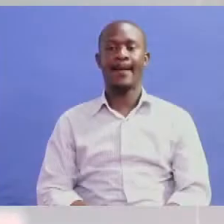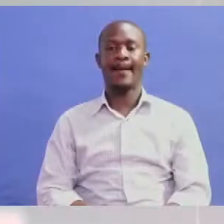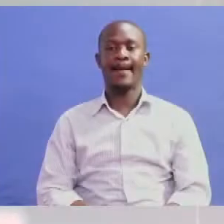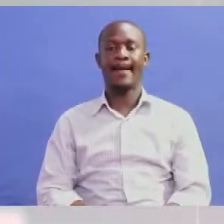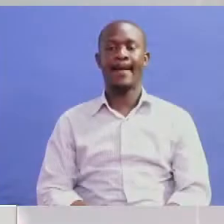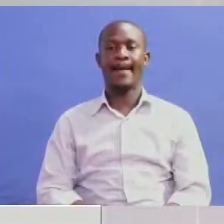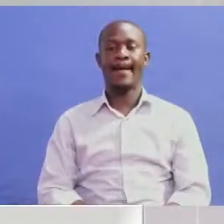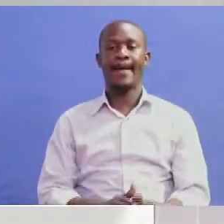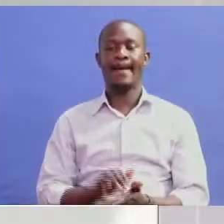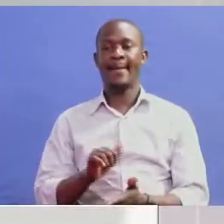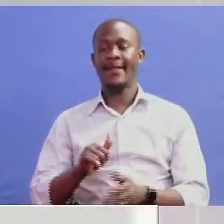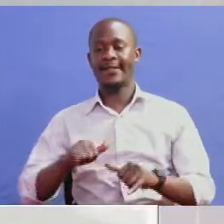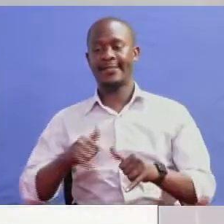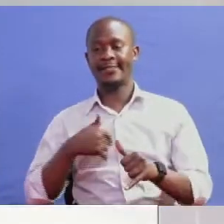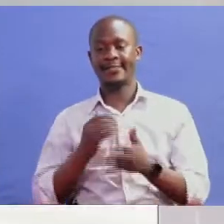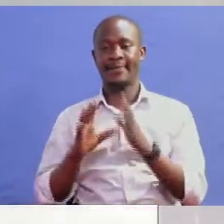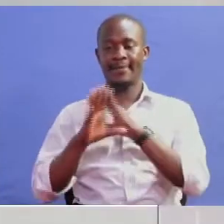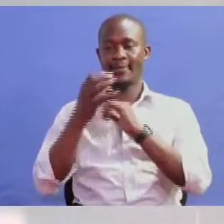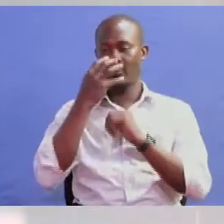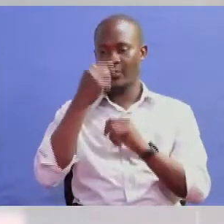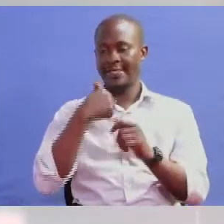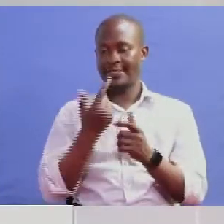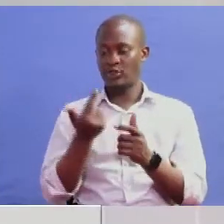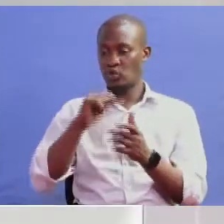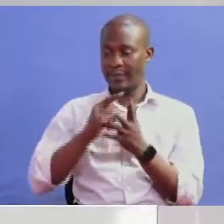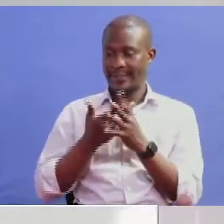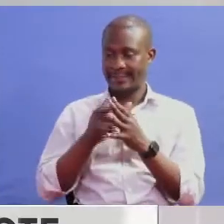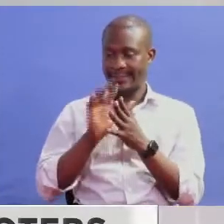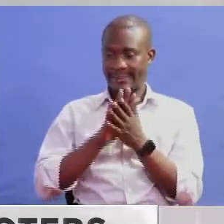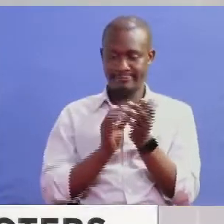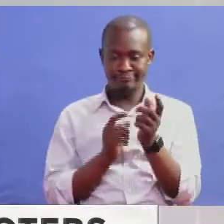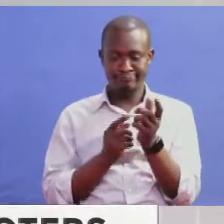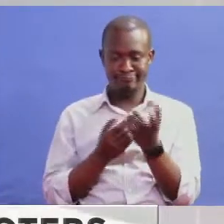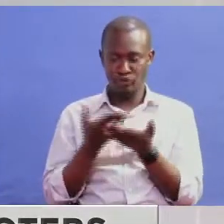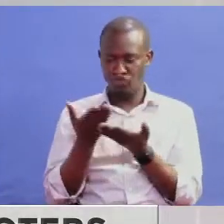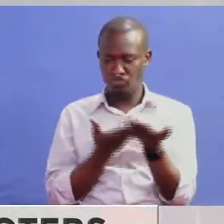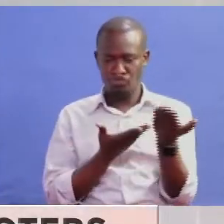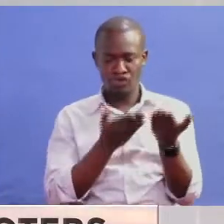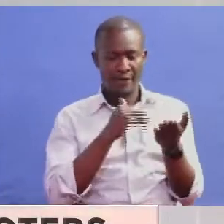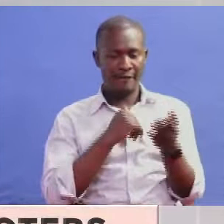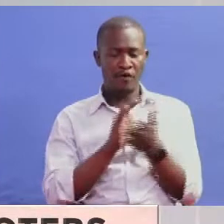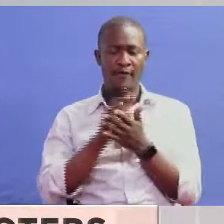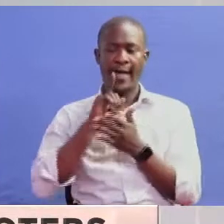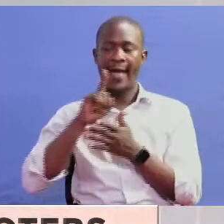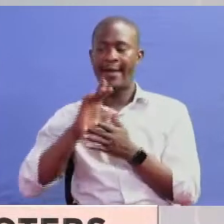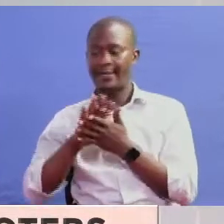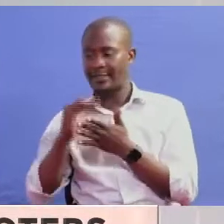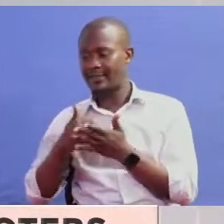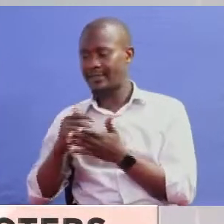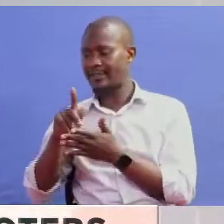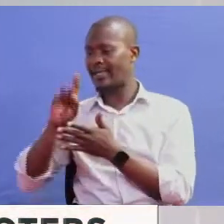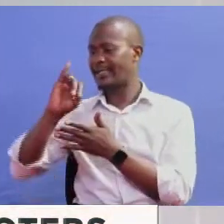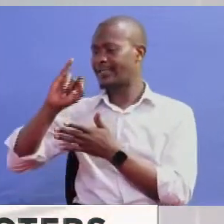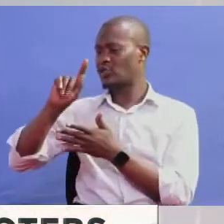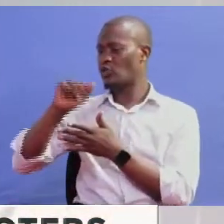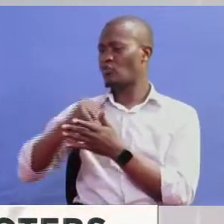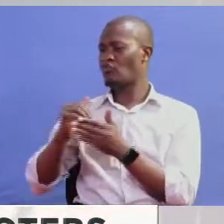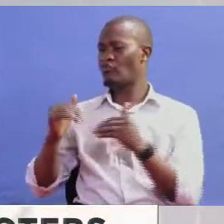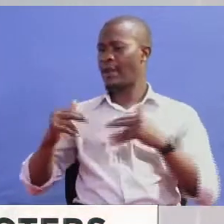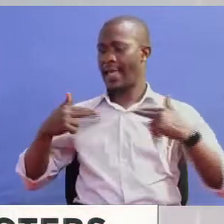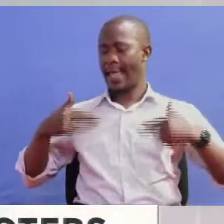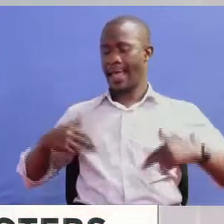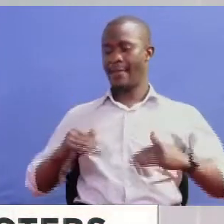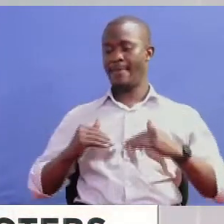All right, in other news, President William Ruto has today flagged off distribution of 100,000 kits to community health promoters across